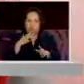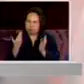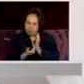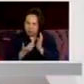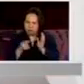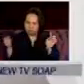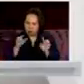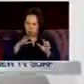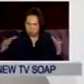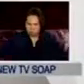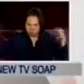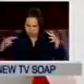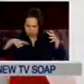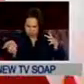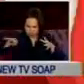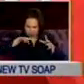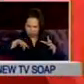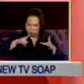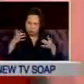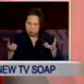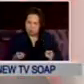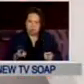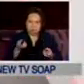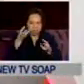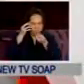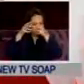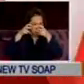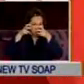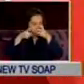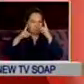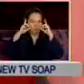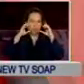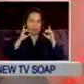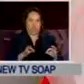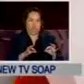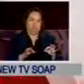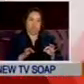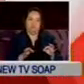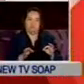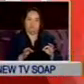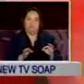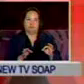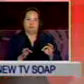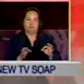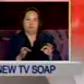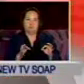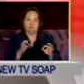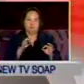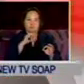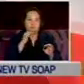anonymous leaks, and above all, on the figures in official documents and not the numbers on the recent